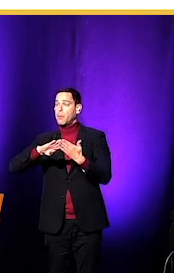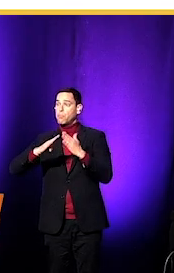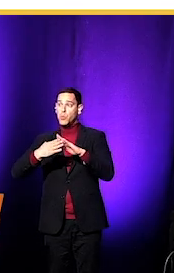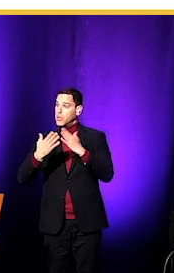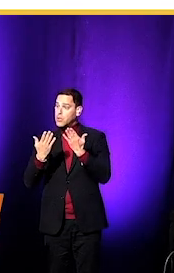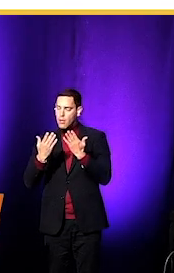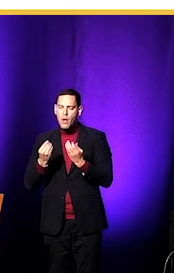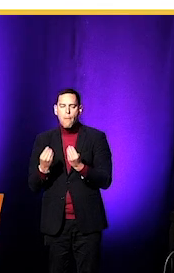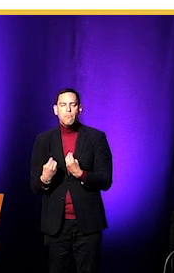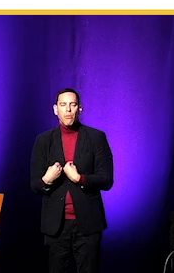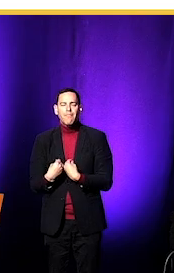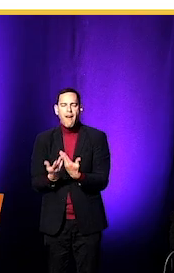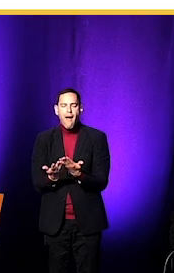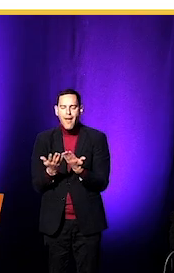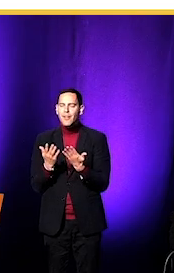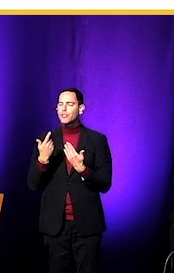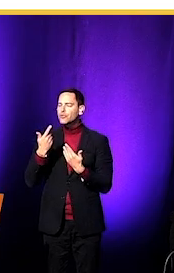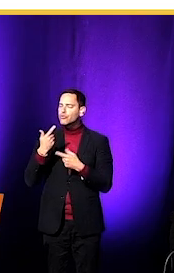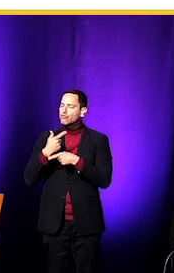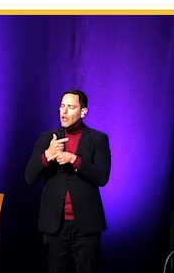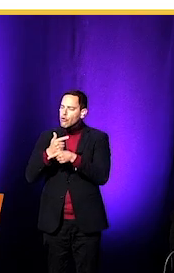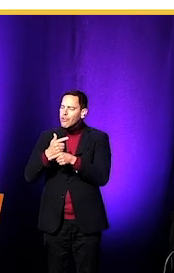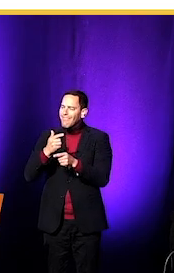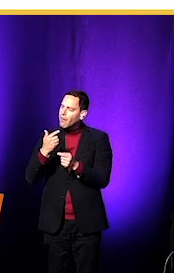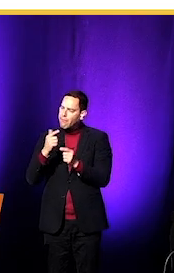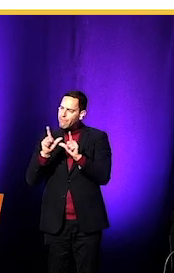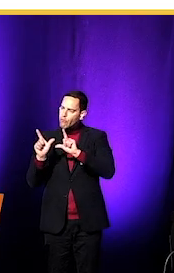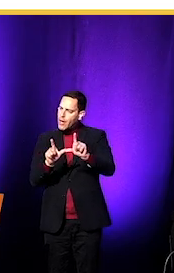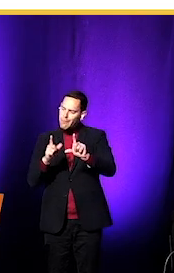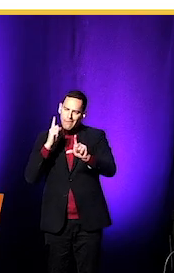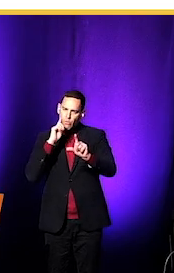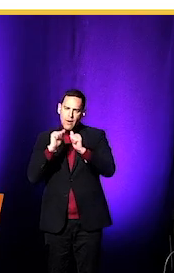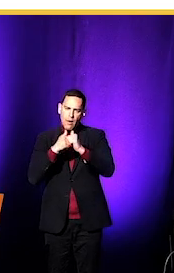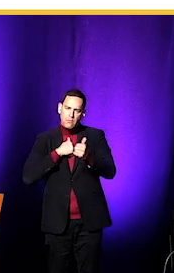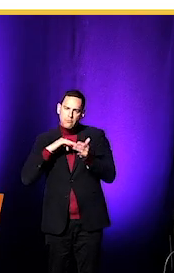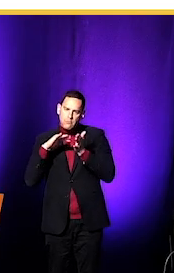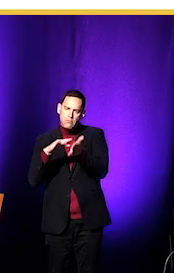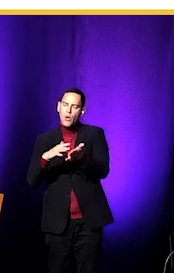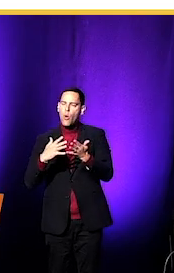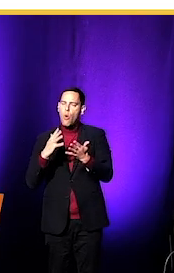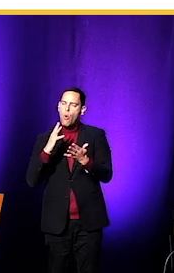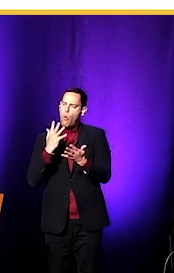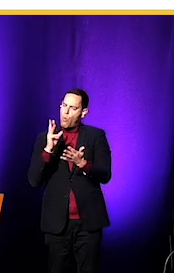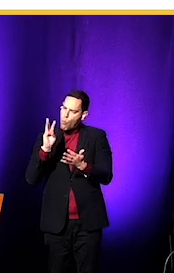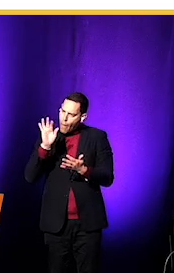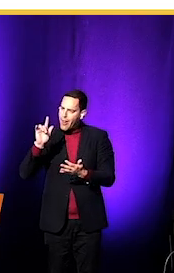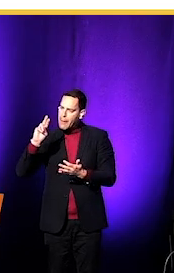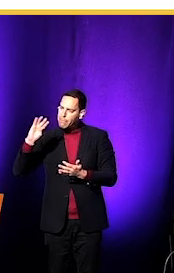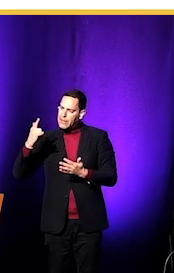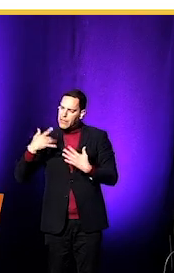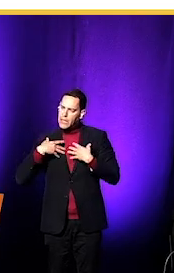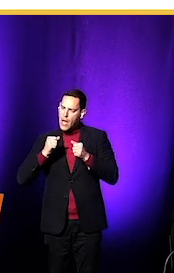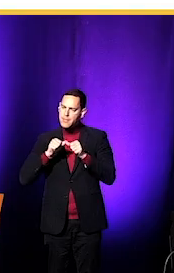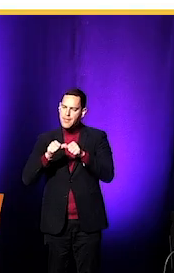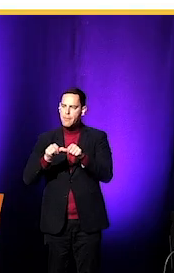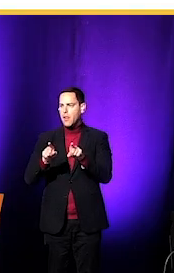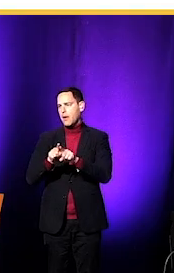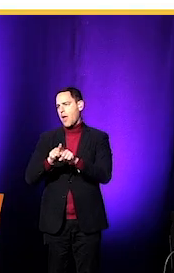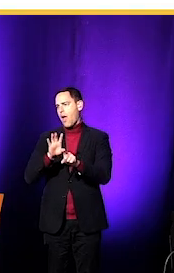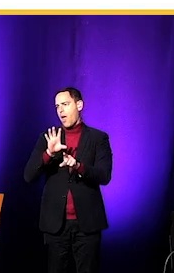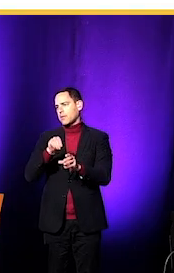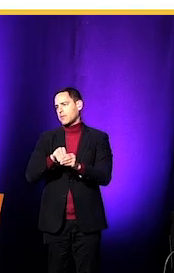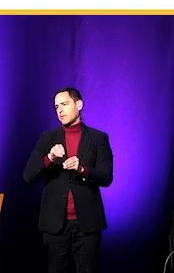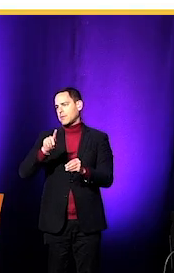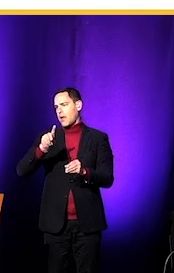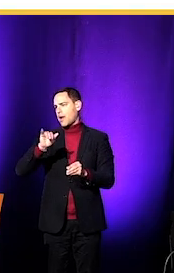has provided a generative frame for me in studying well-being and sustainability as dynamic. I have to insert, Tom